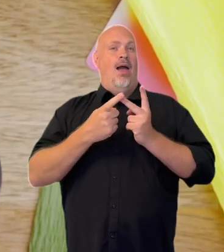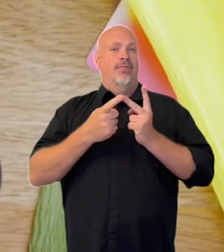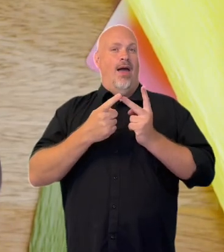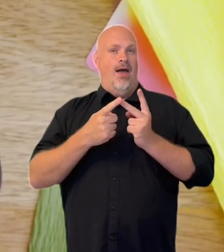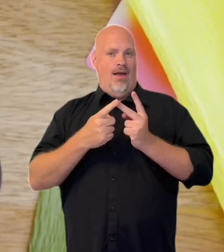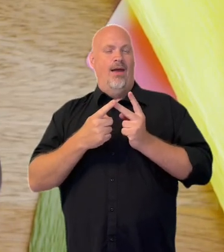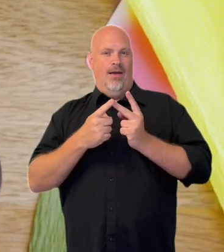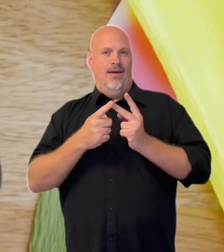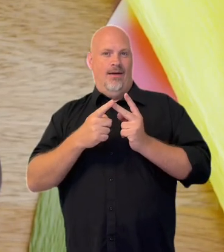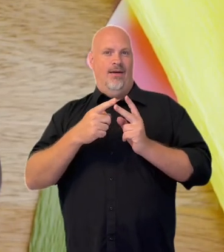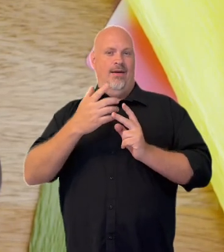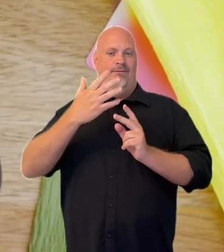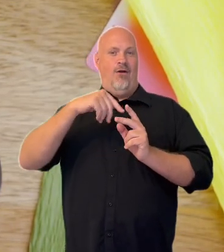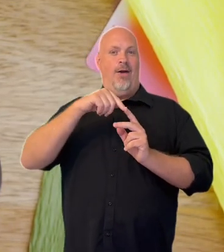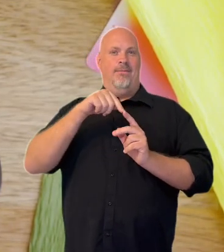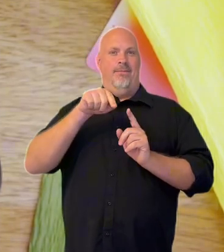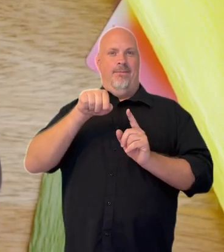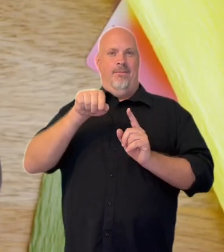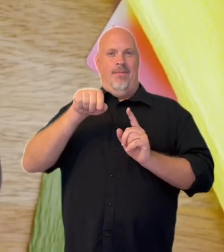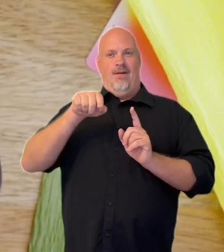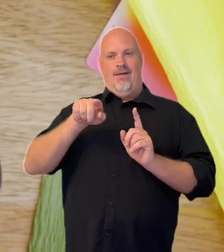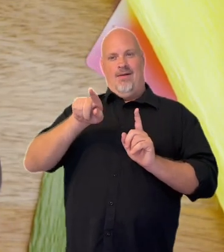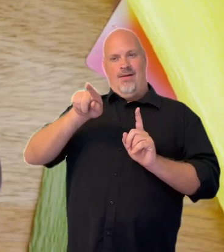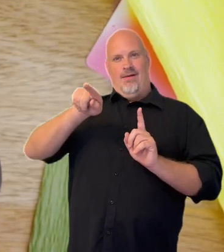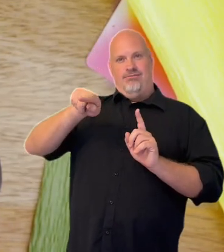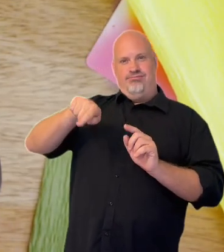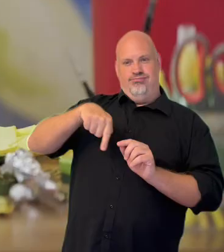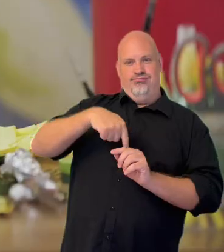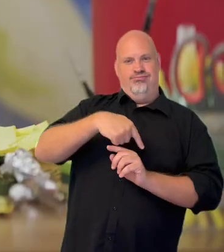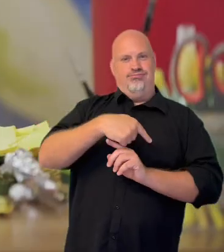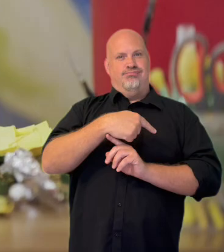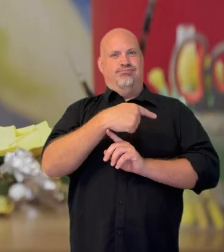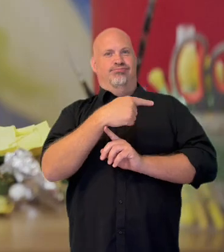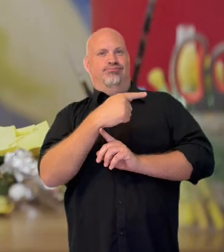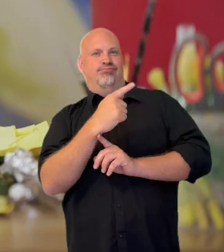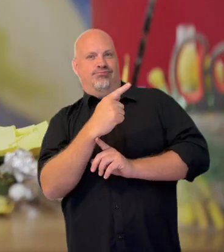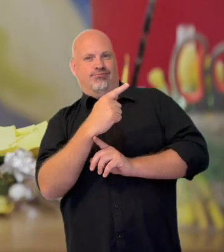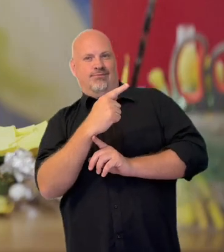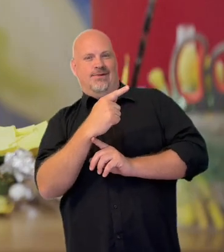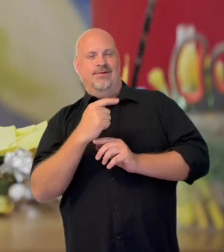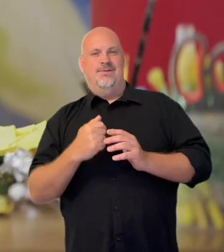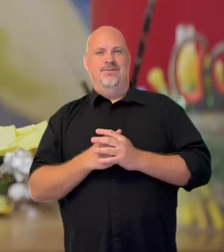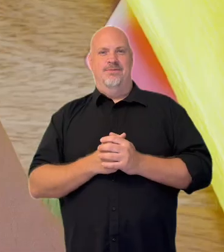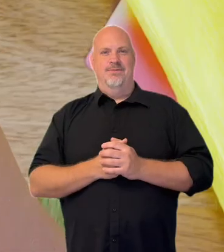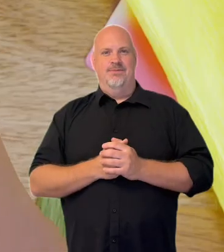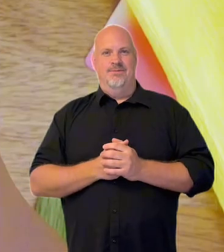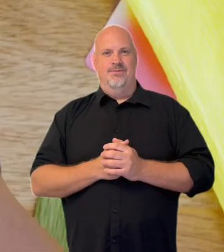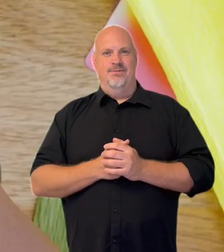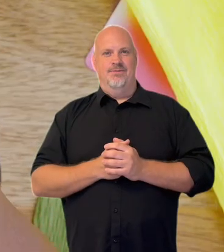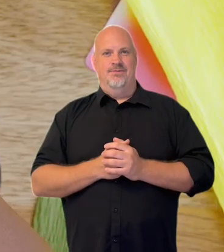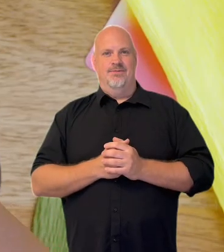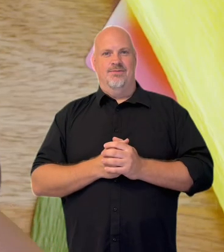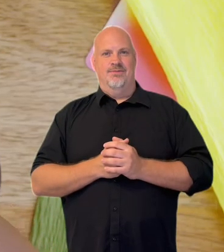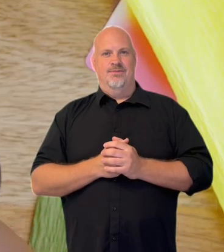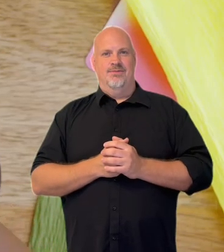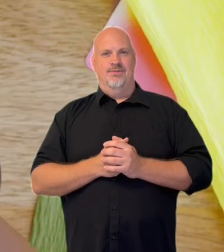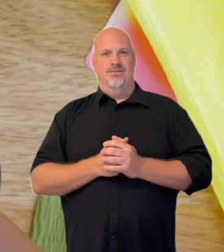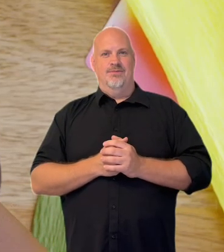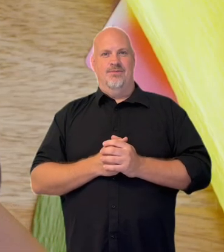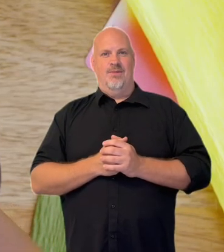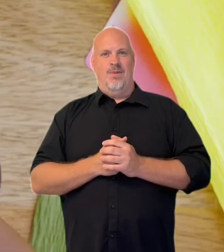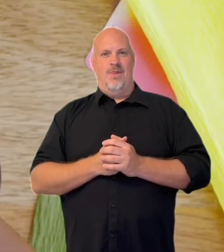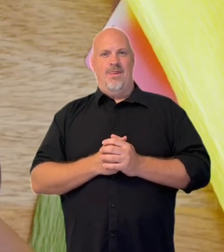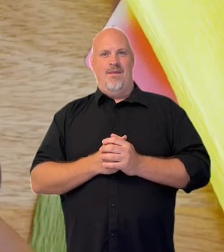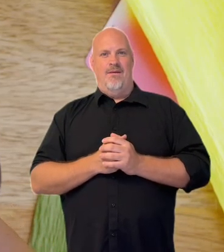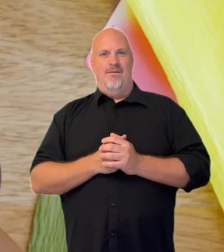You want to take this one 2 to 8 across and hold them all down. Give them a big